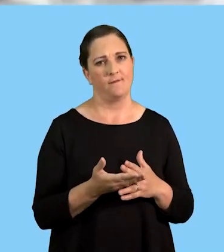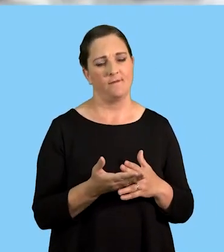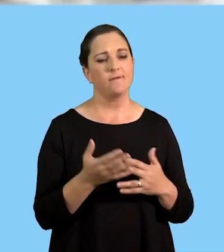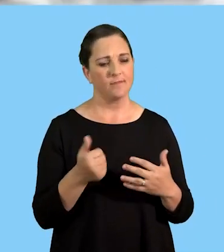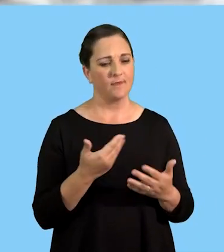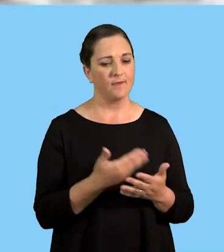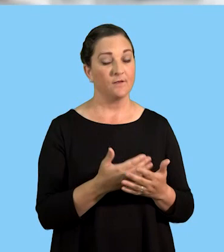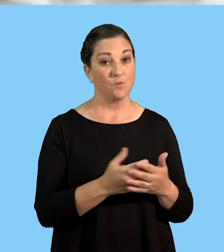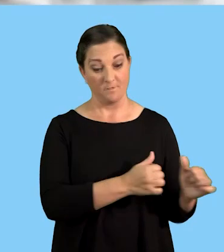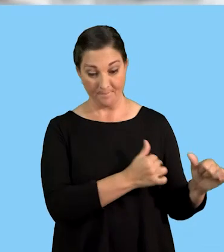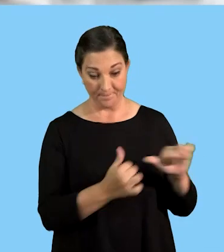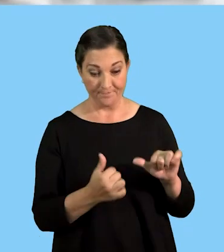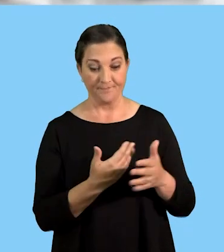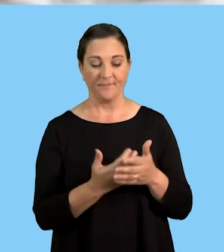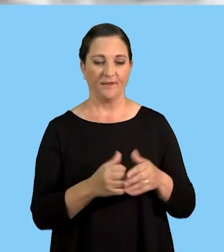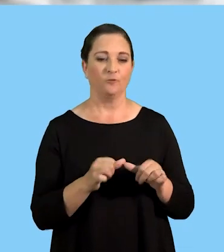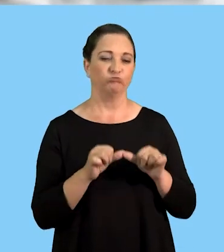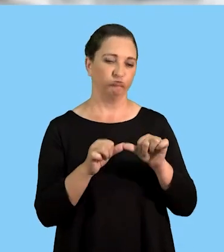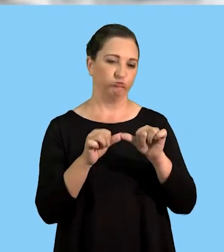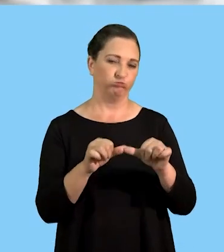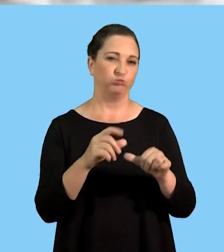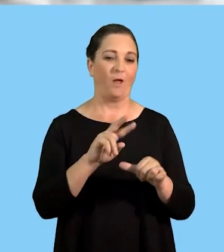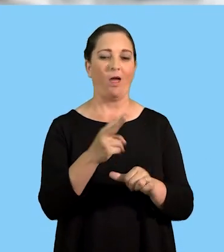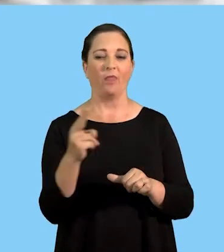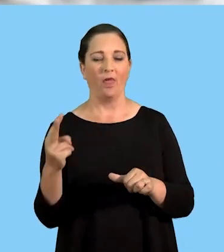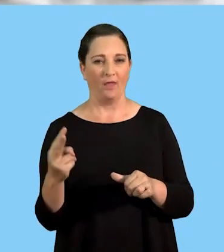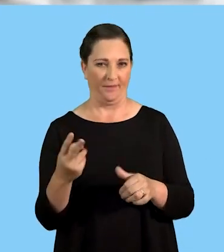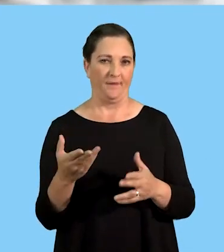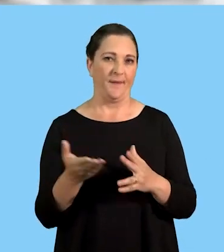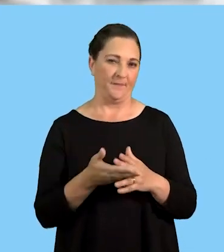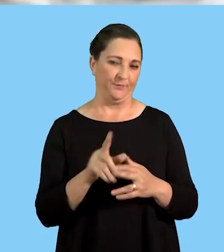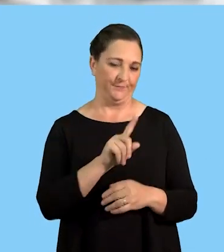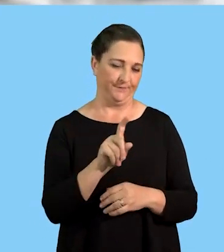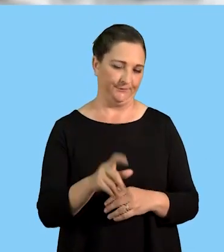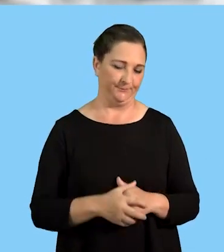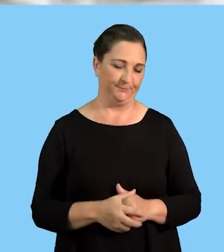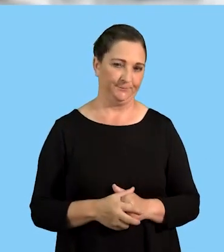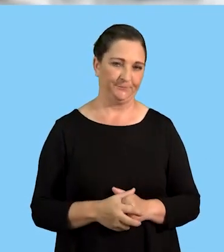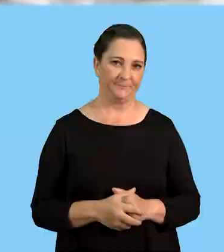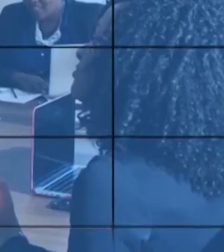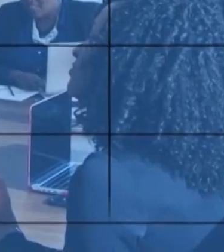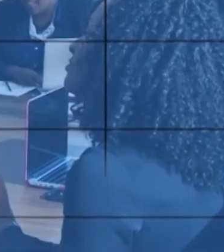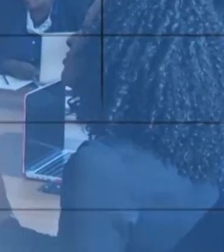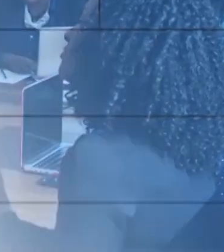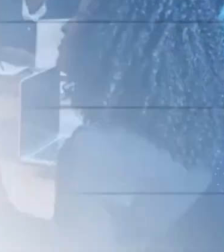break. Then we'll continue with the other application questions after the short break. Thank you.